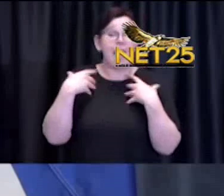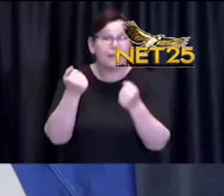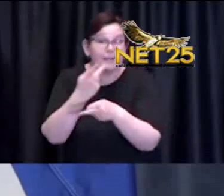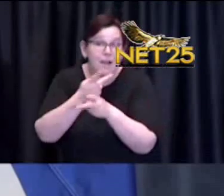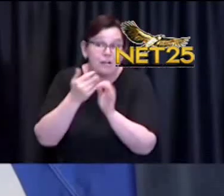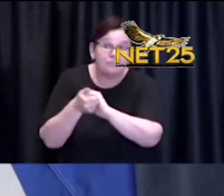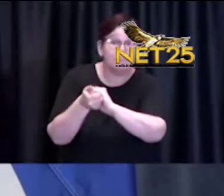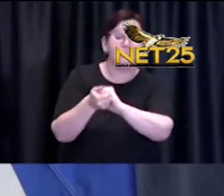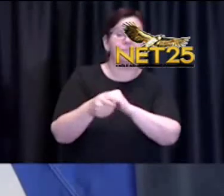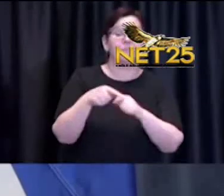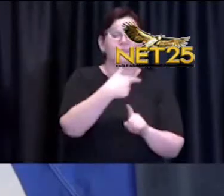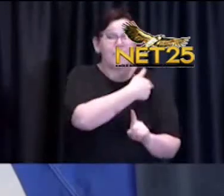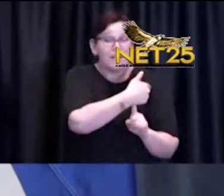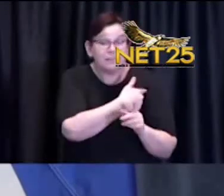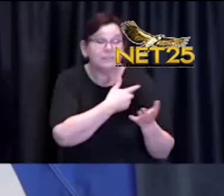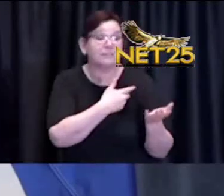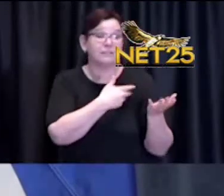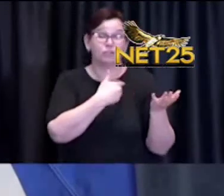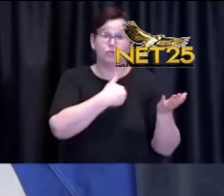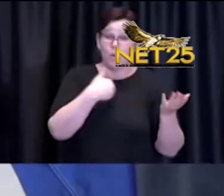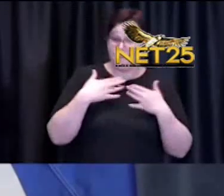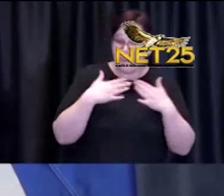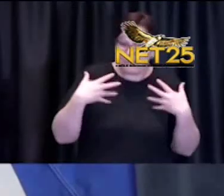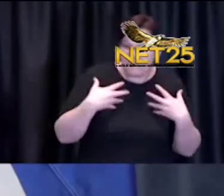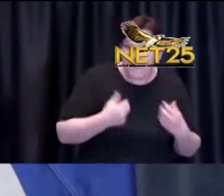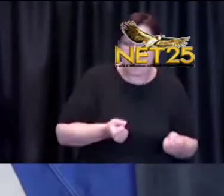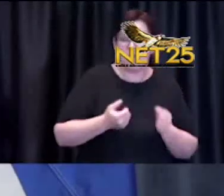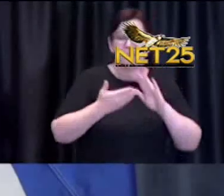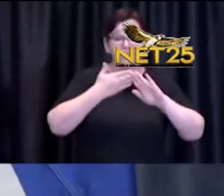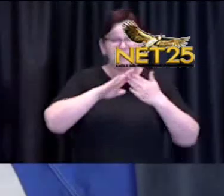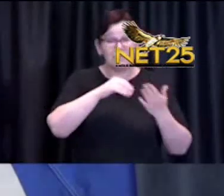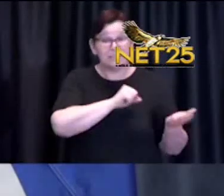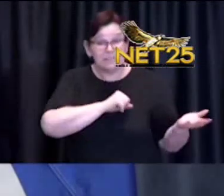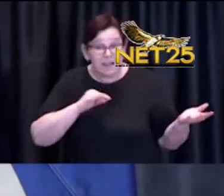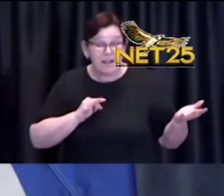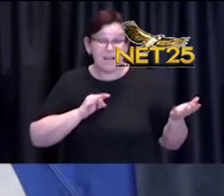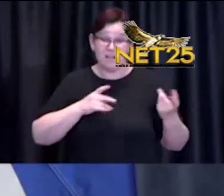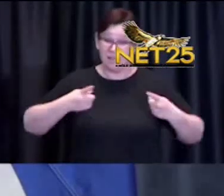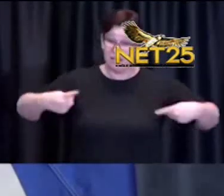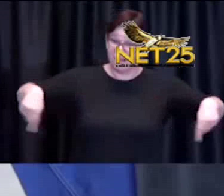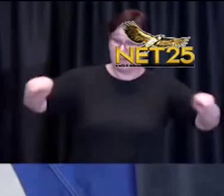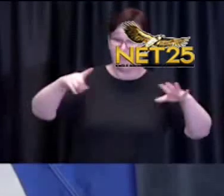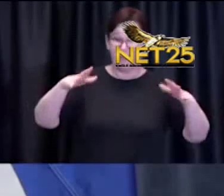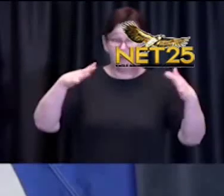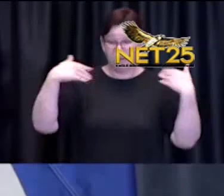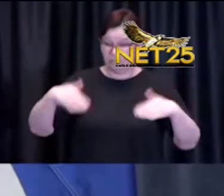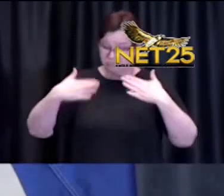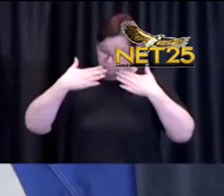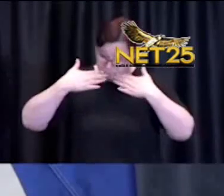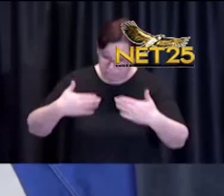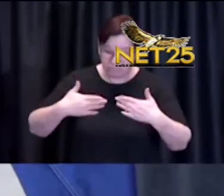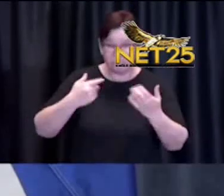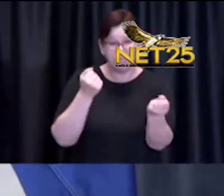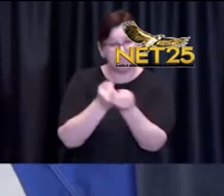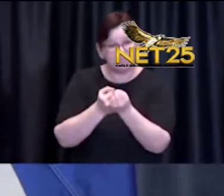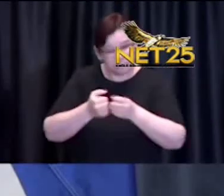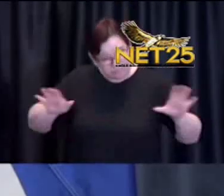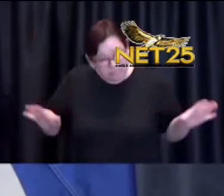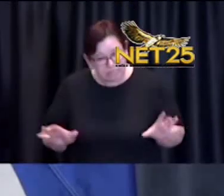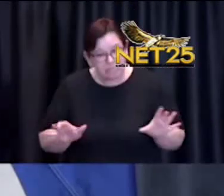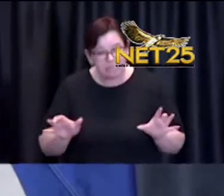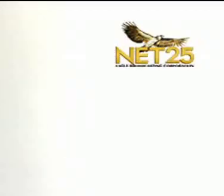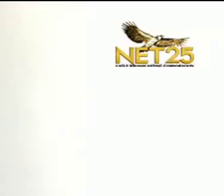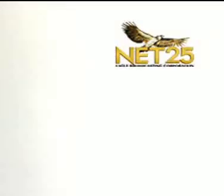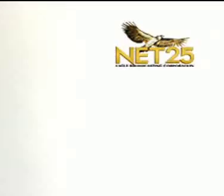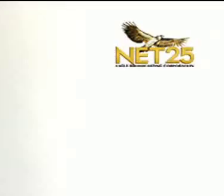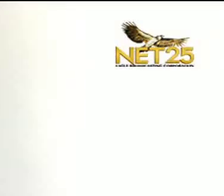Toronto Public Health and city staff who've made that happen. They've been working really hard in many different respects to get people vaccinated in the City of